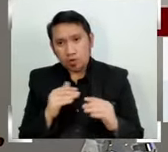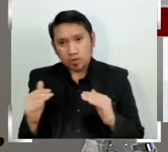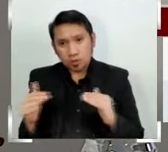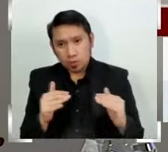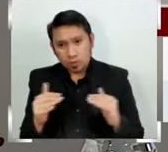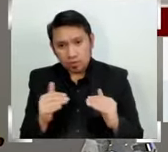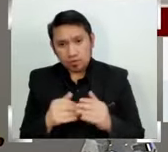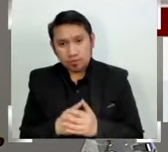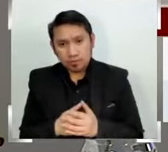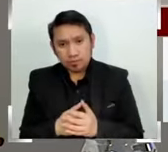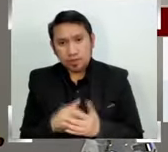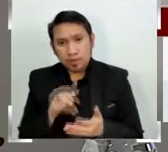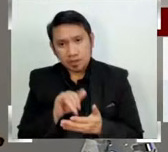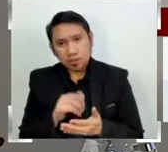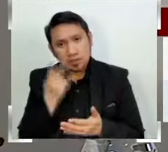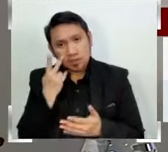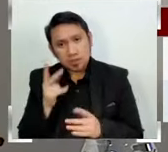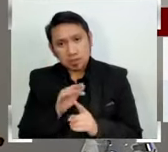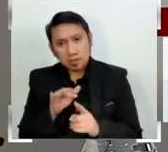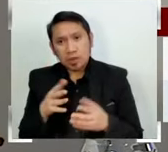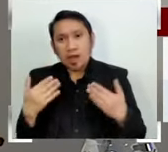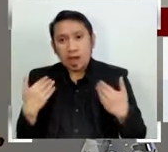personal experience that there is